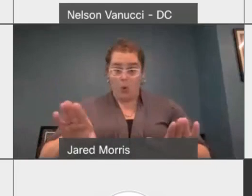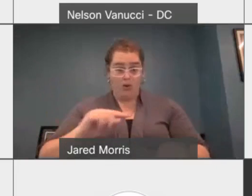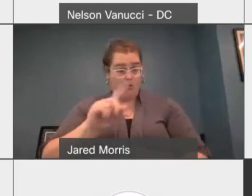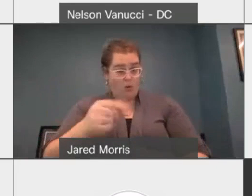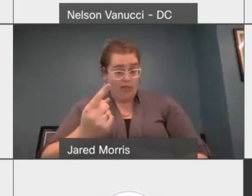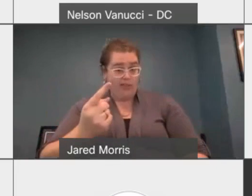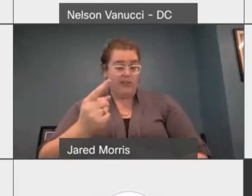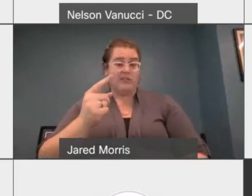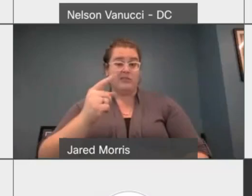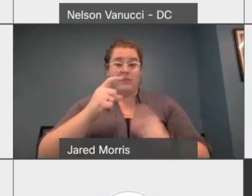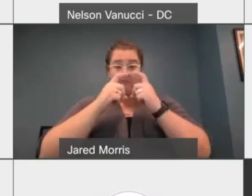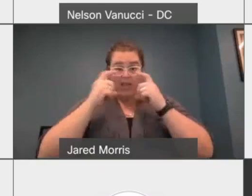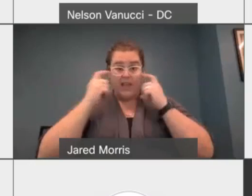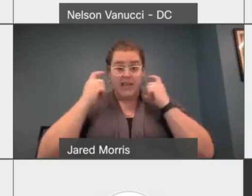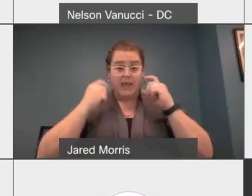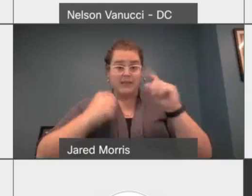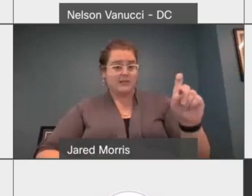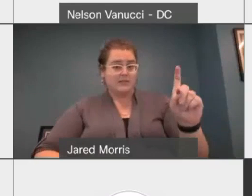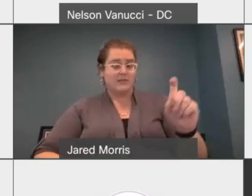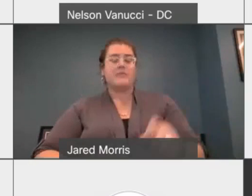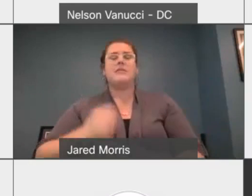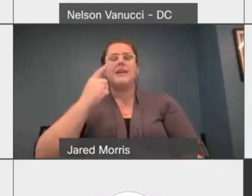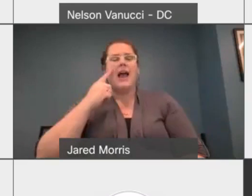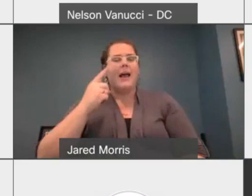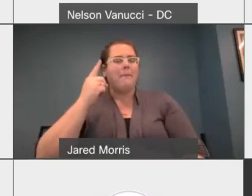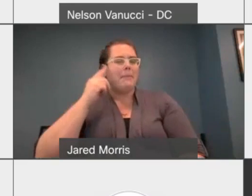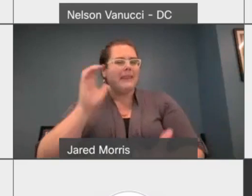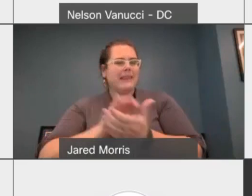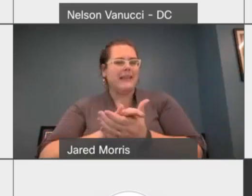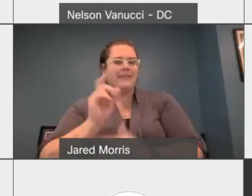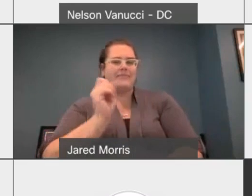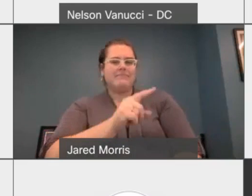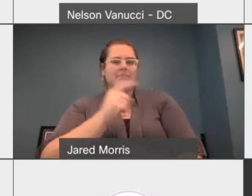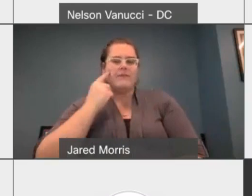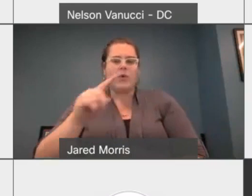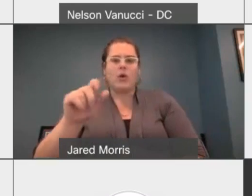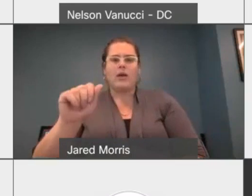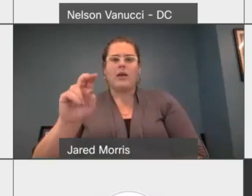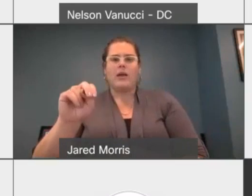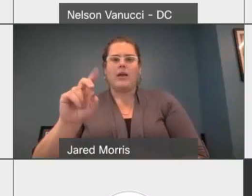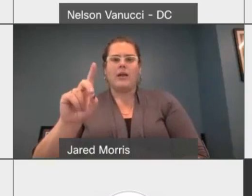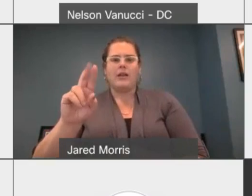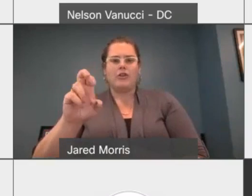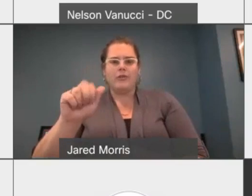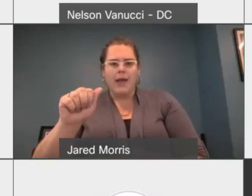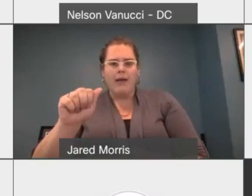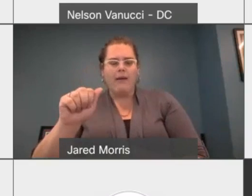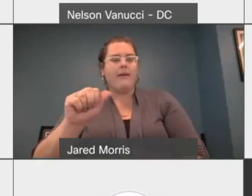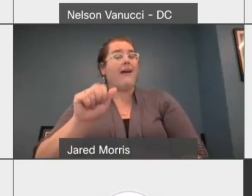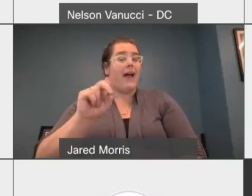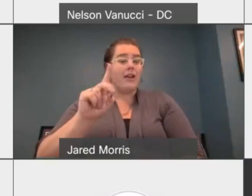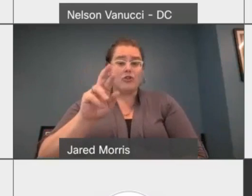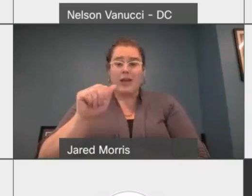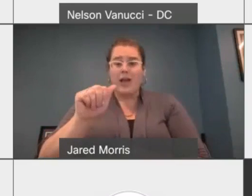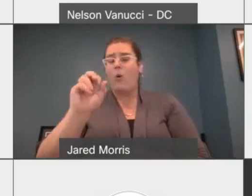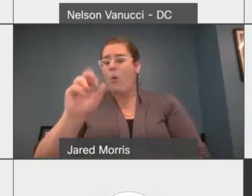I'm wondering if that question is directed to Andrea or Nelson. Could you respond to that?